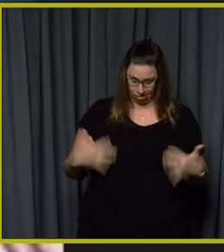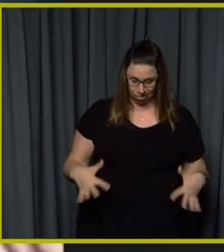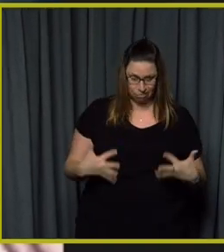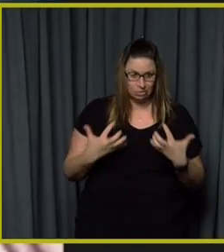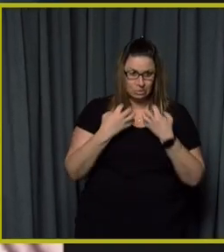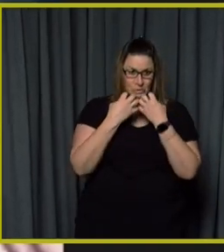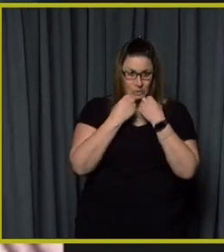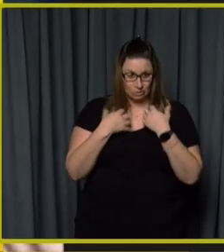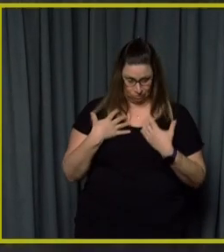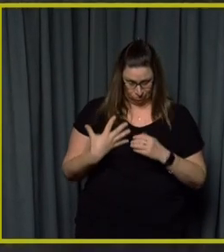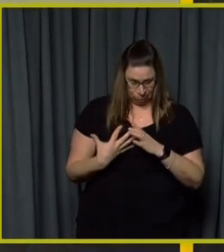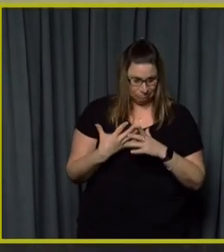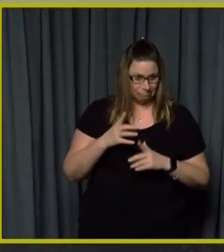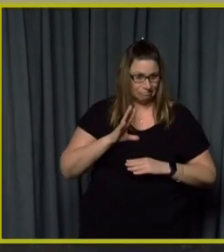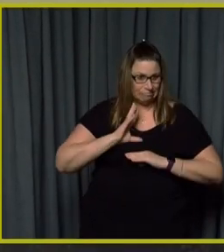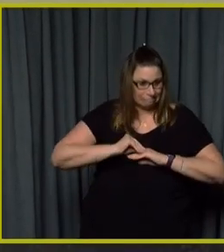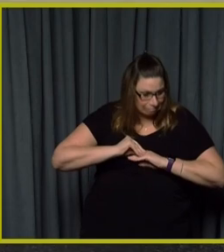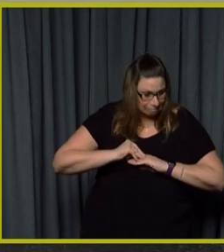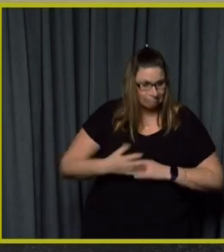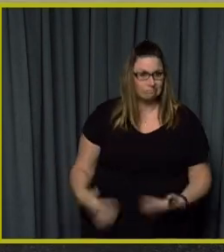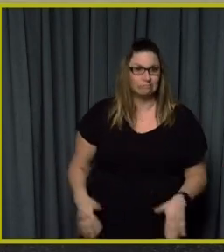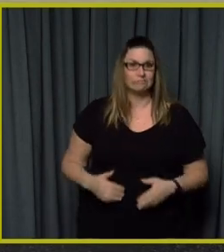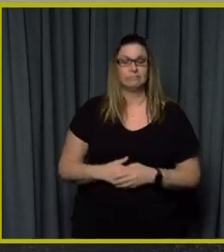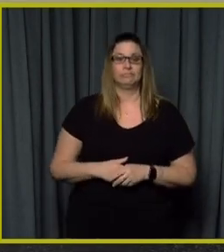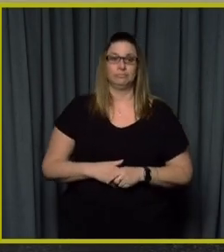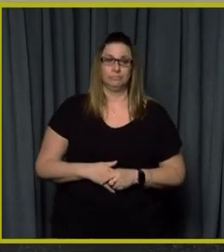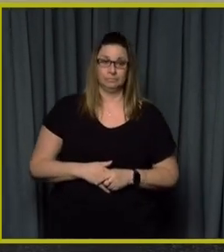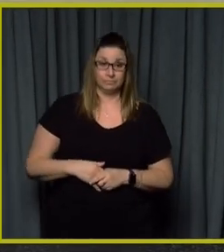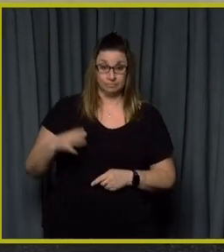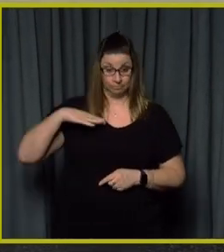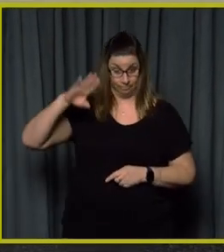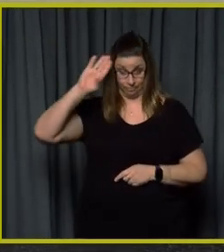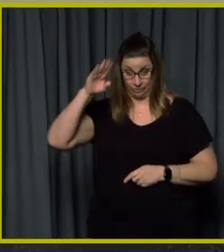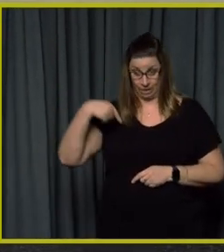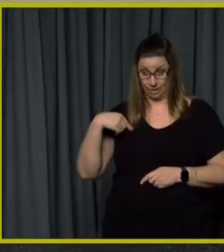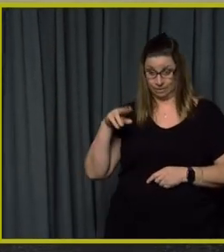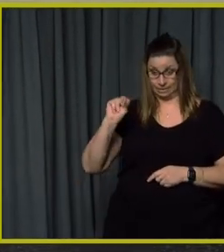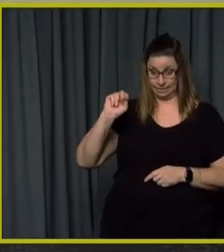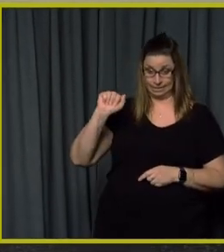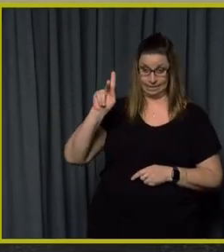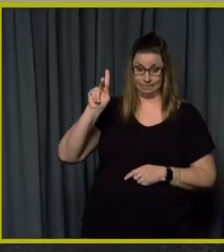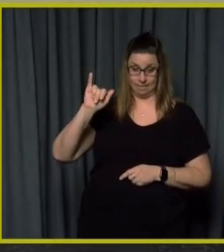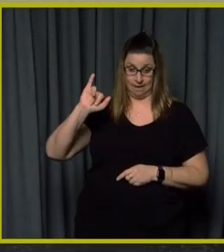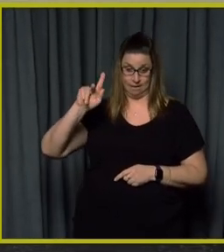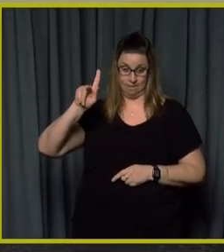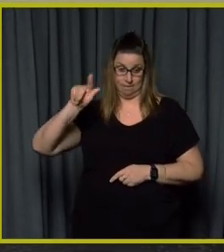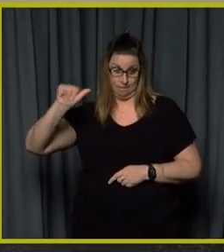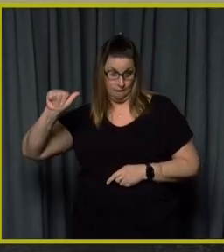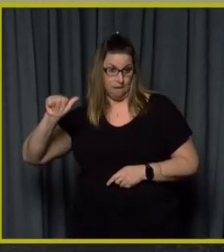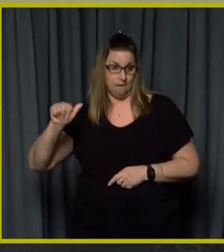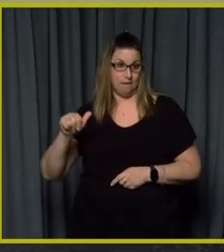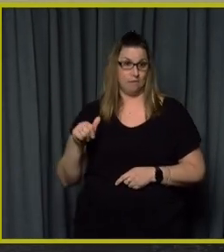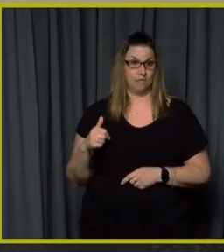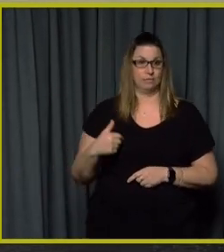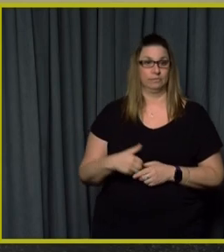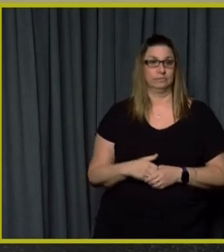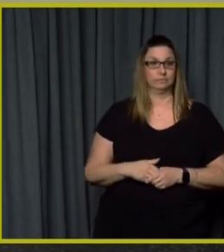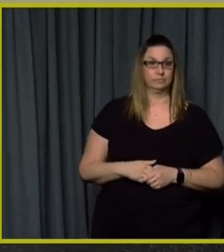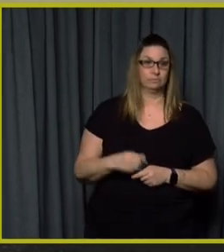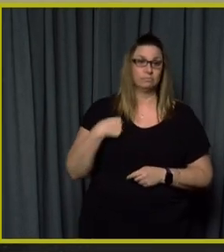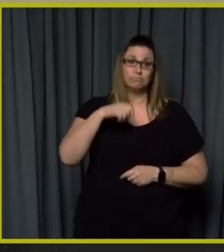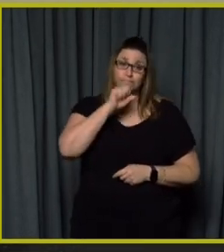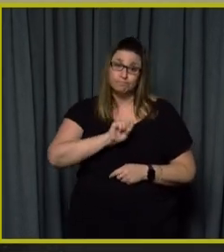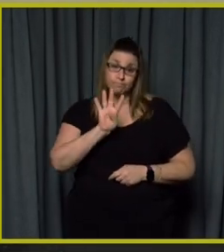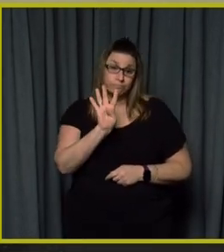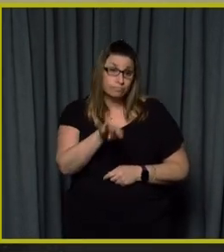back." Hi, my name is Nikita Wakes. I live in Flint, Michigan. I am age 44 with two